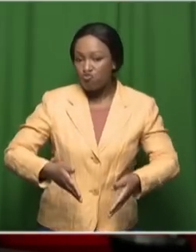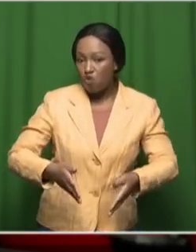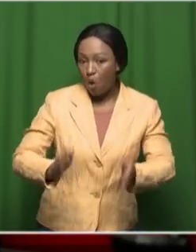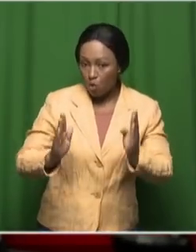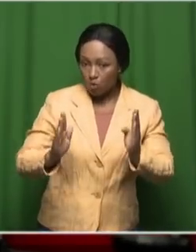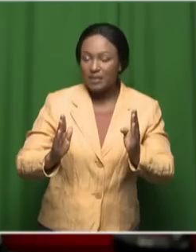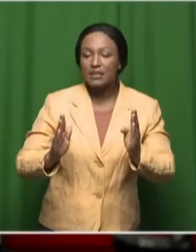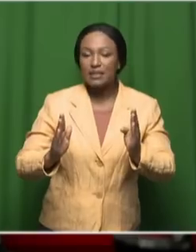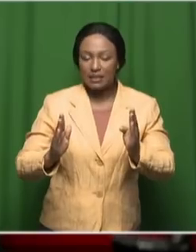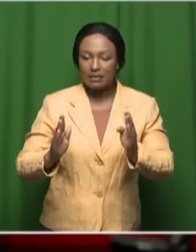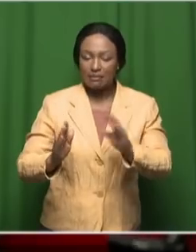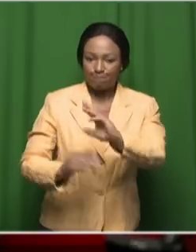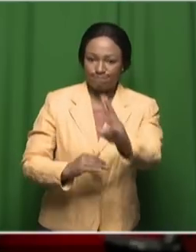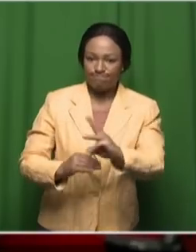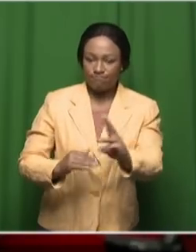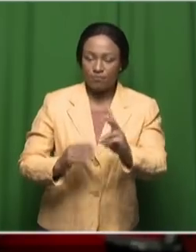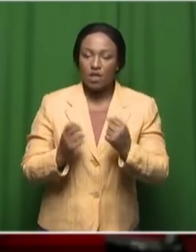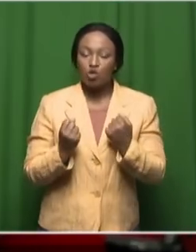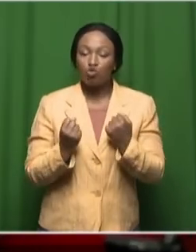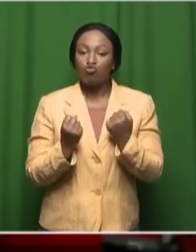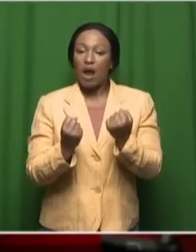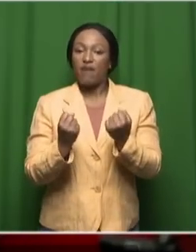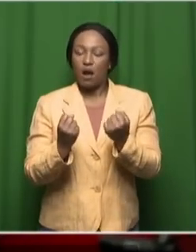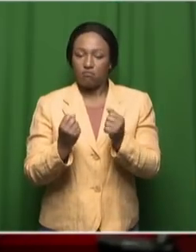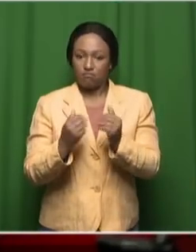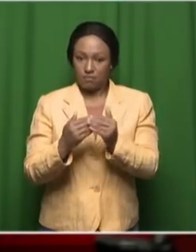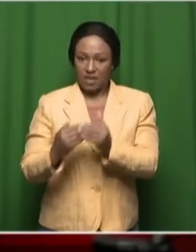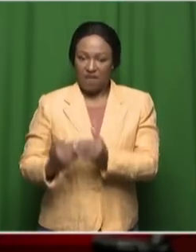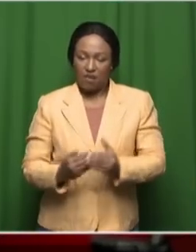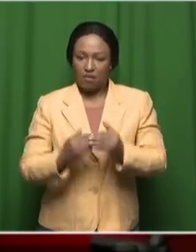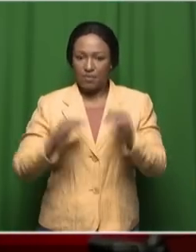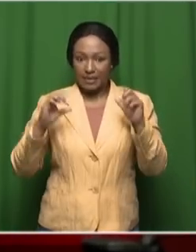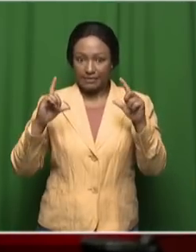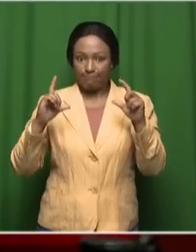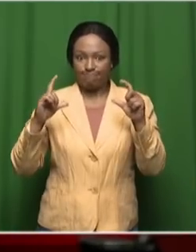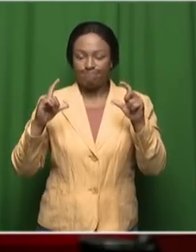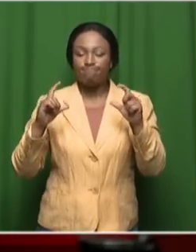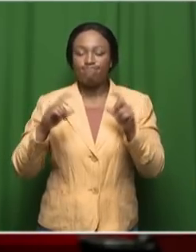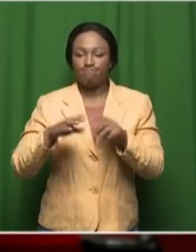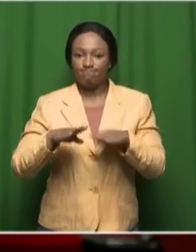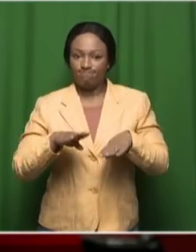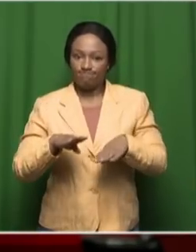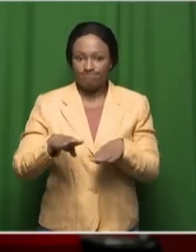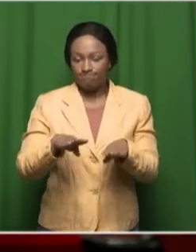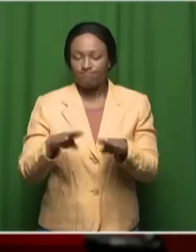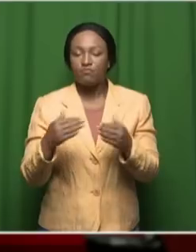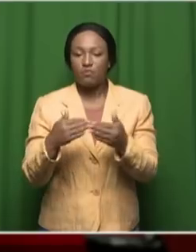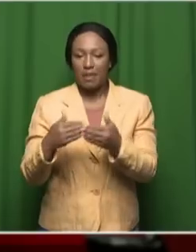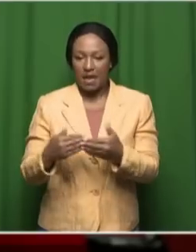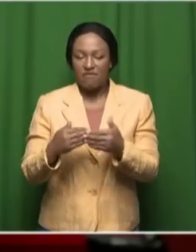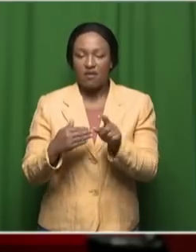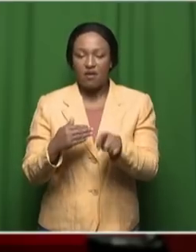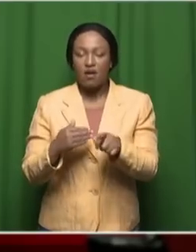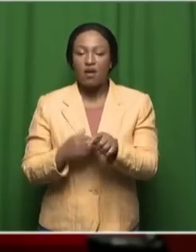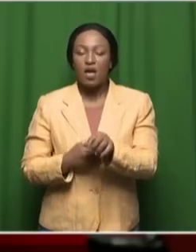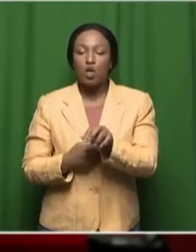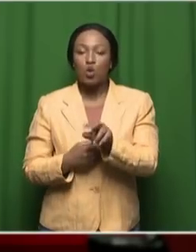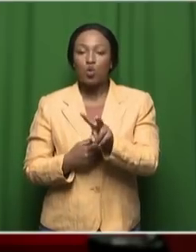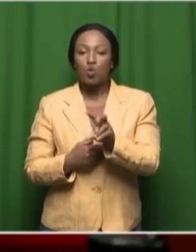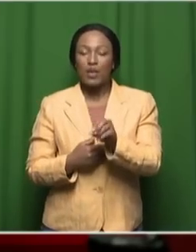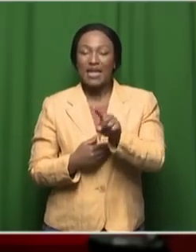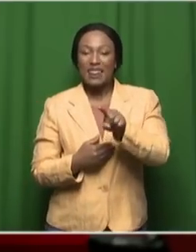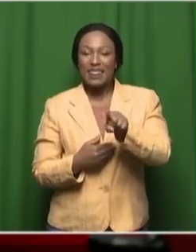to be cautious. You said there are thousands of people affected. Yes, indeed. We know that up to 20,000 people, we've been told by